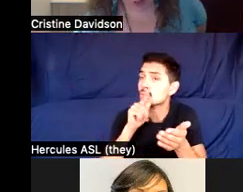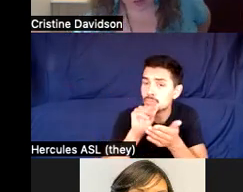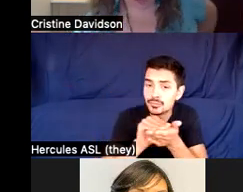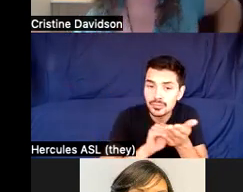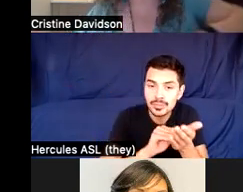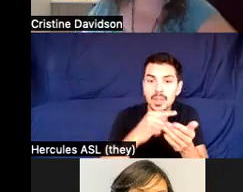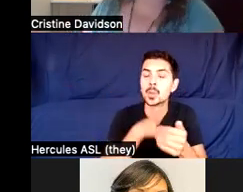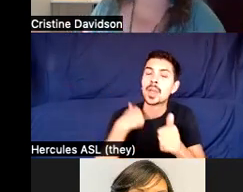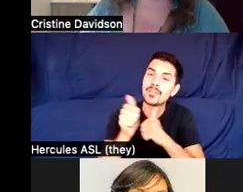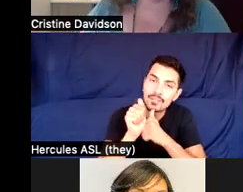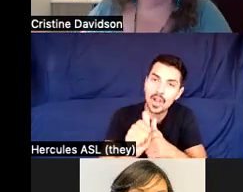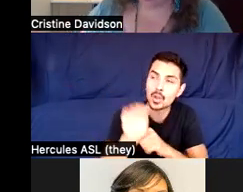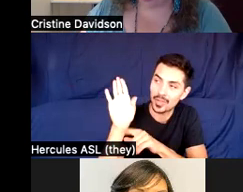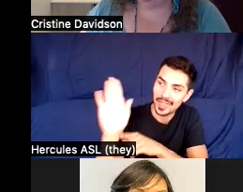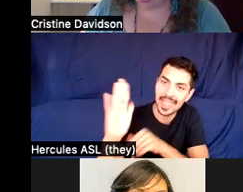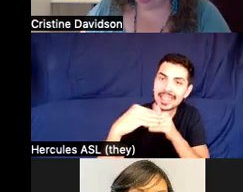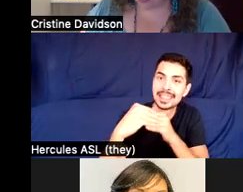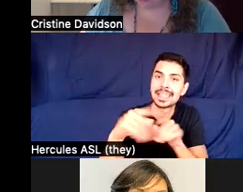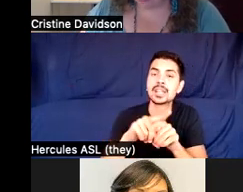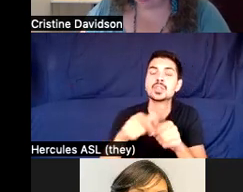right? Follow the lead of the survivor.